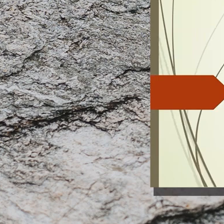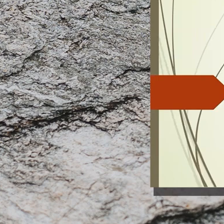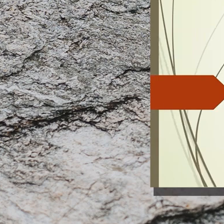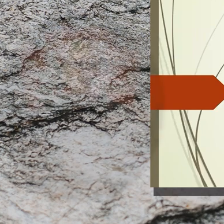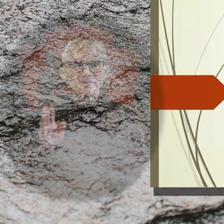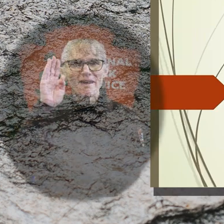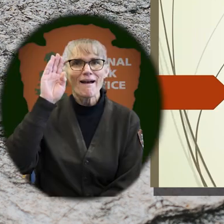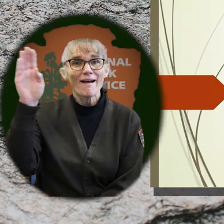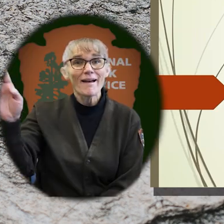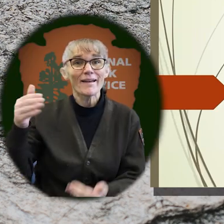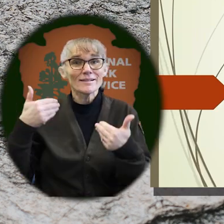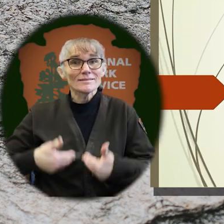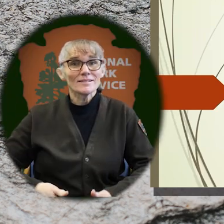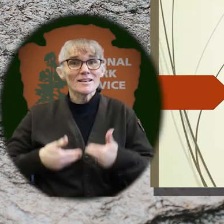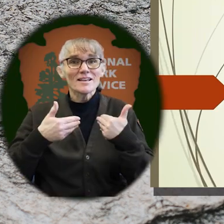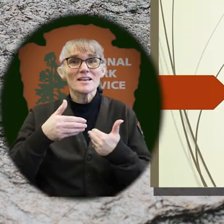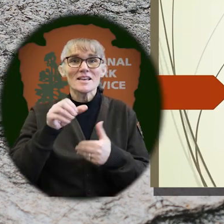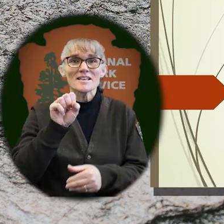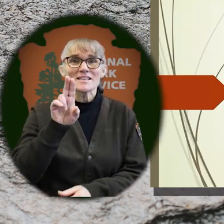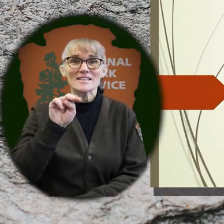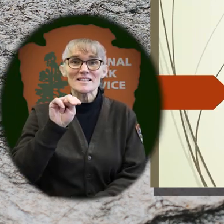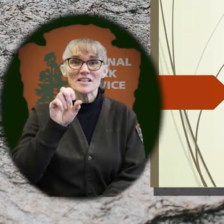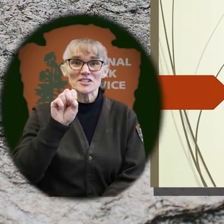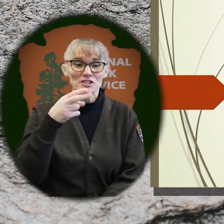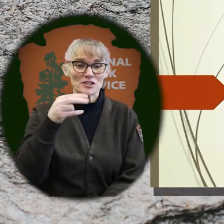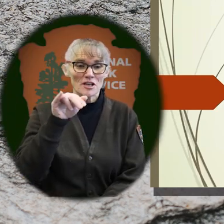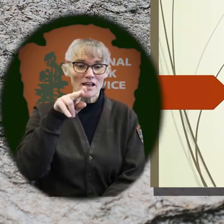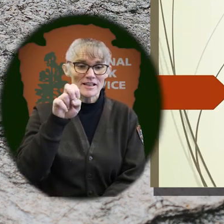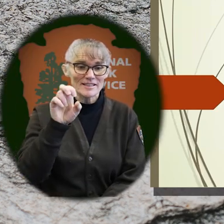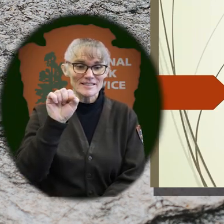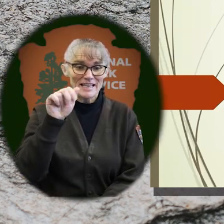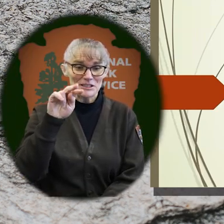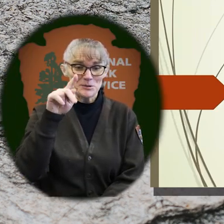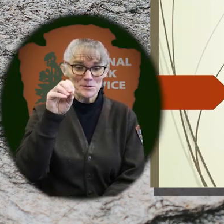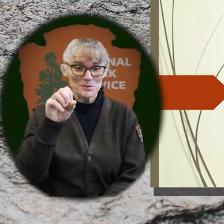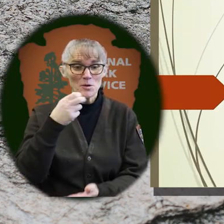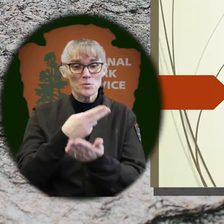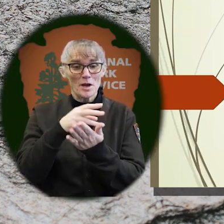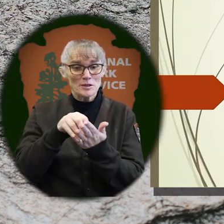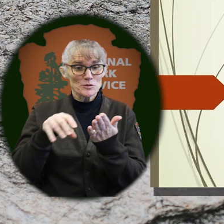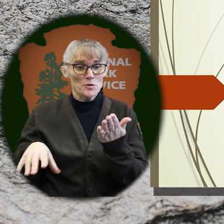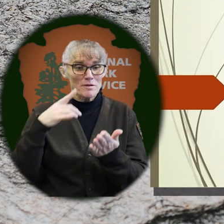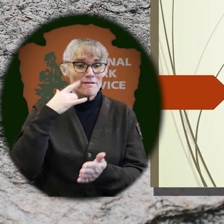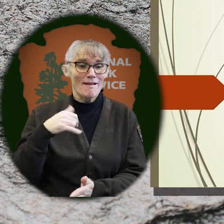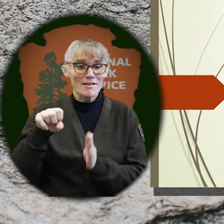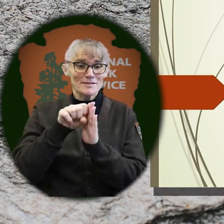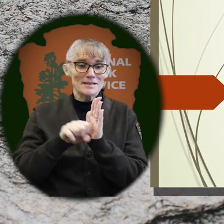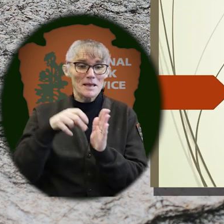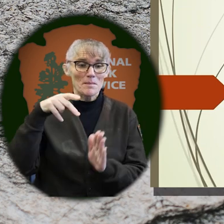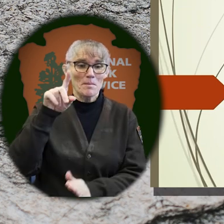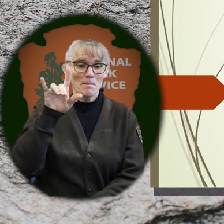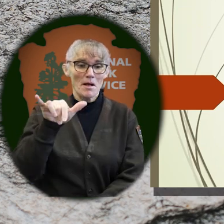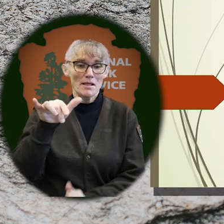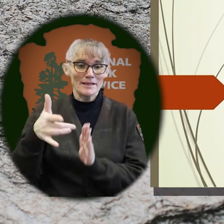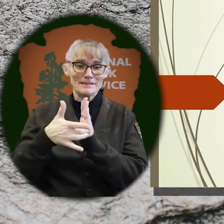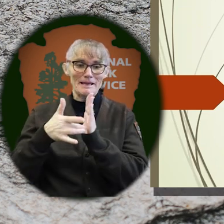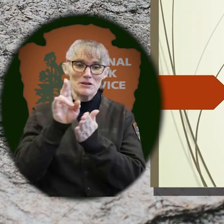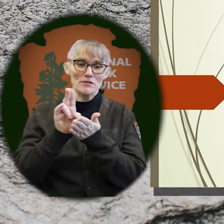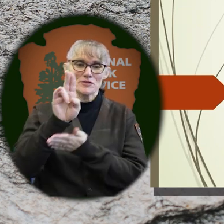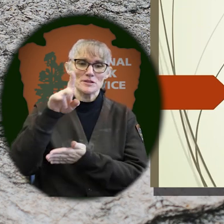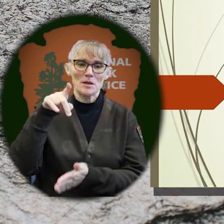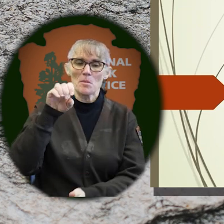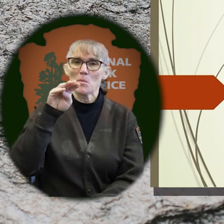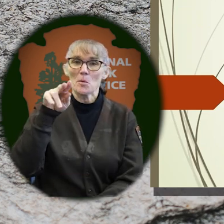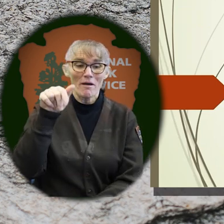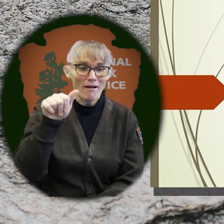screen. Hello, my name is Sunshyne Santos. I am a grad student at California State Polytechnic University, Pomona, and today I'd like to